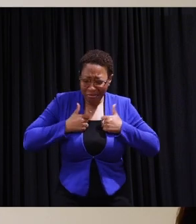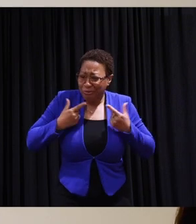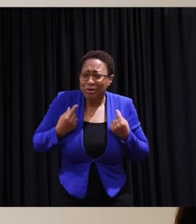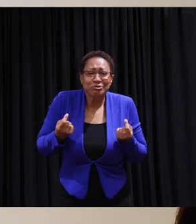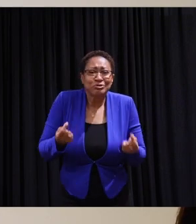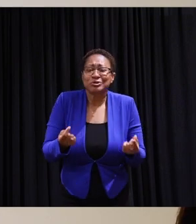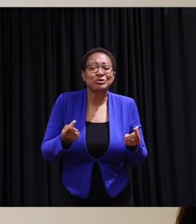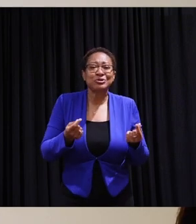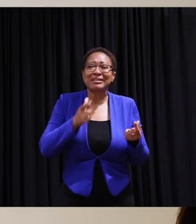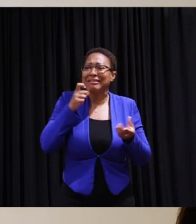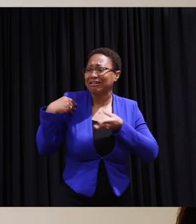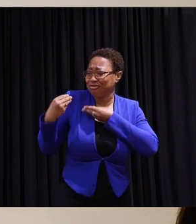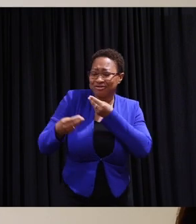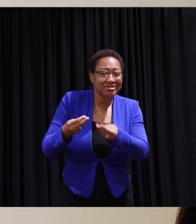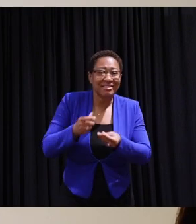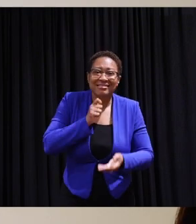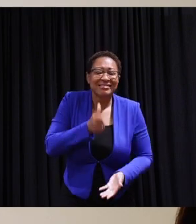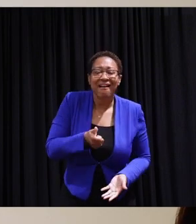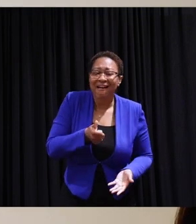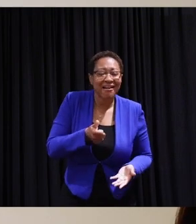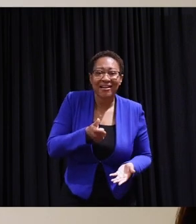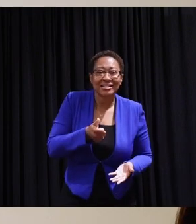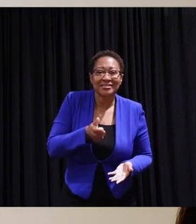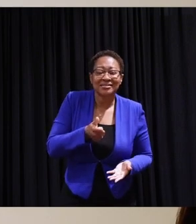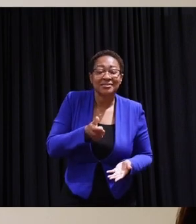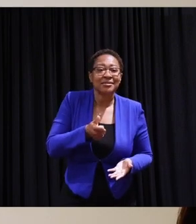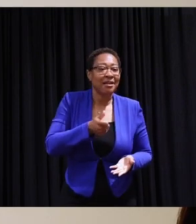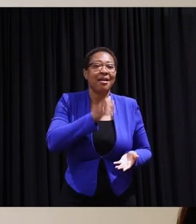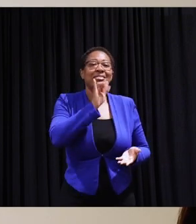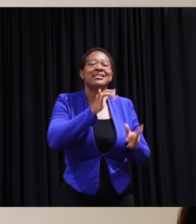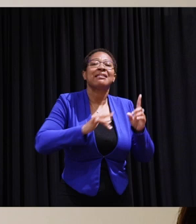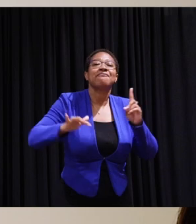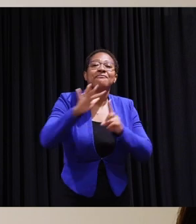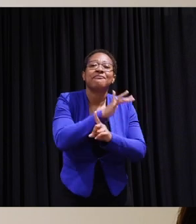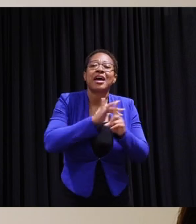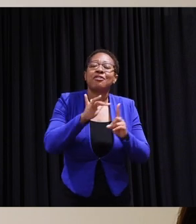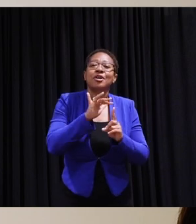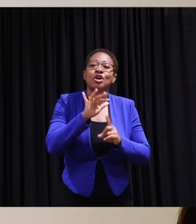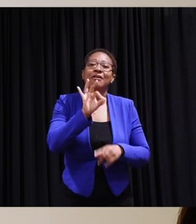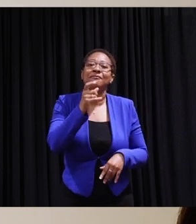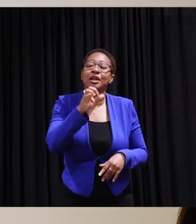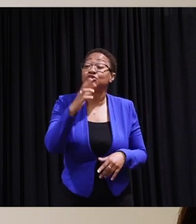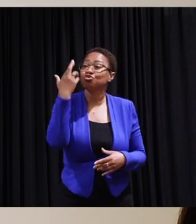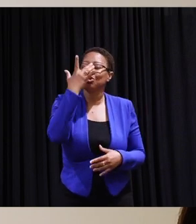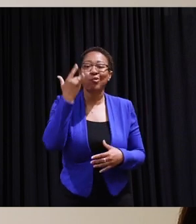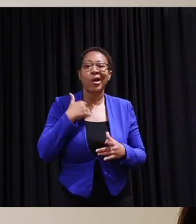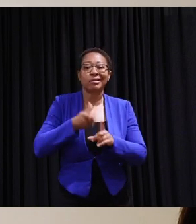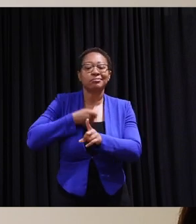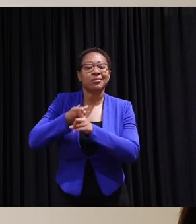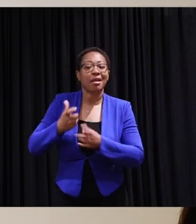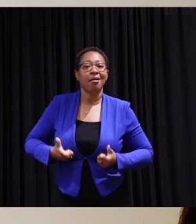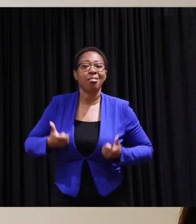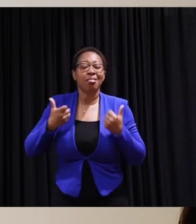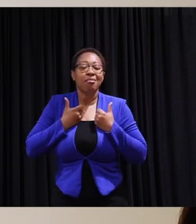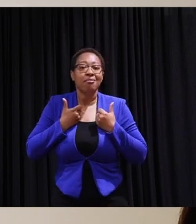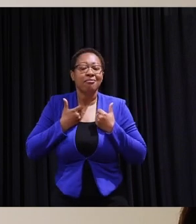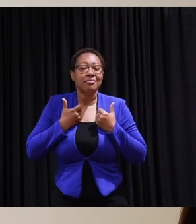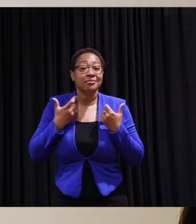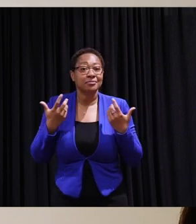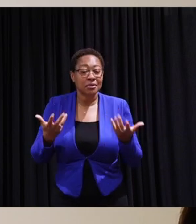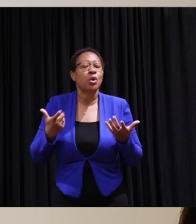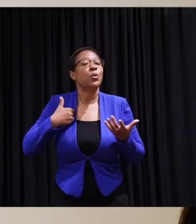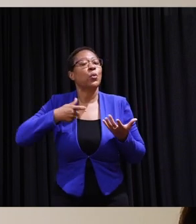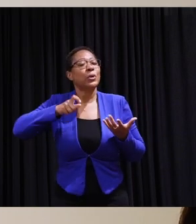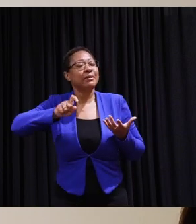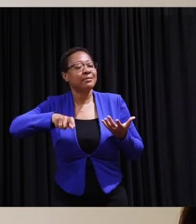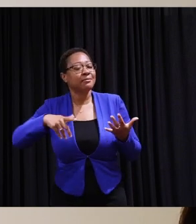necessarily genetic all the time. Right. Environmental factors, as Nina said, are impacting our health, are impacting our lives. We